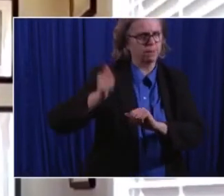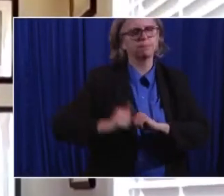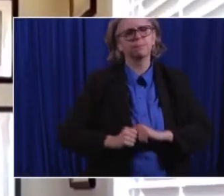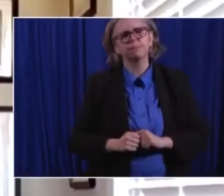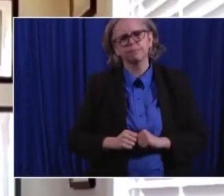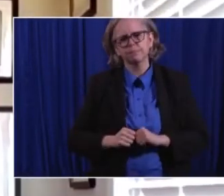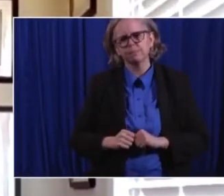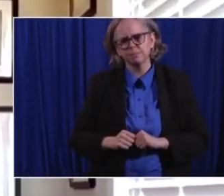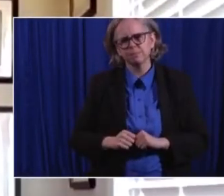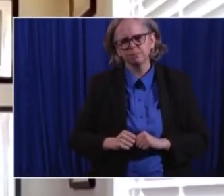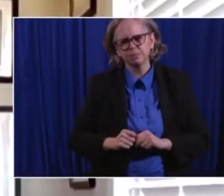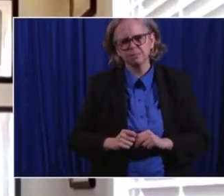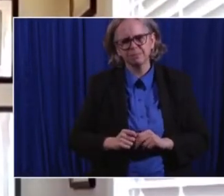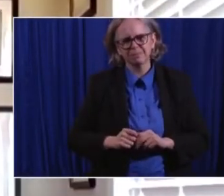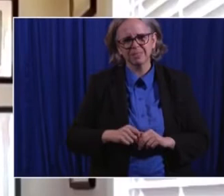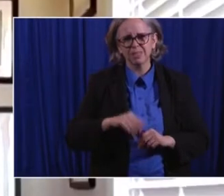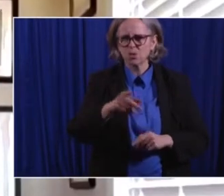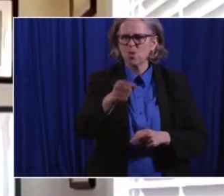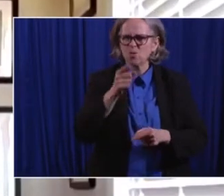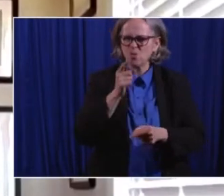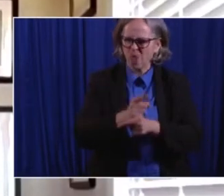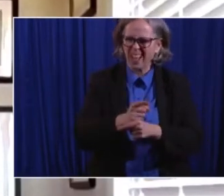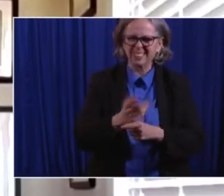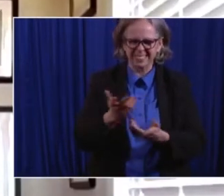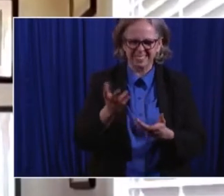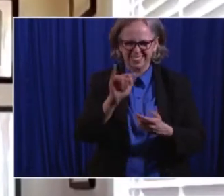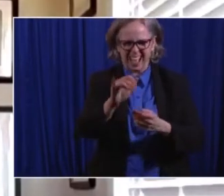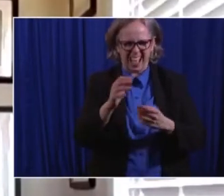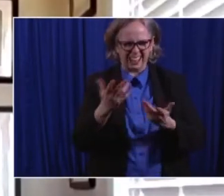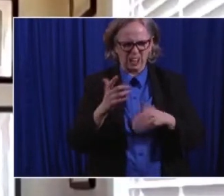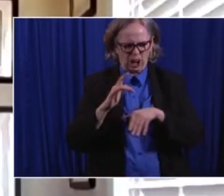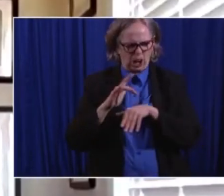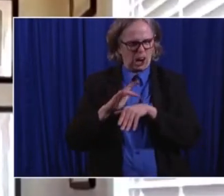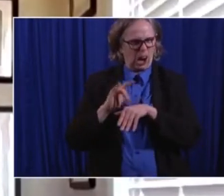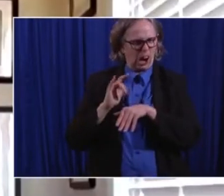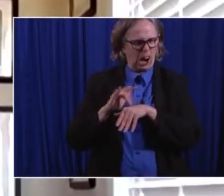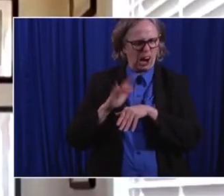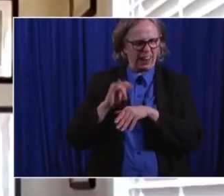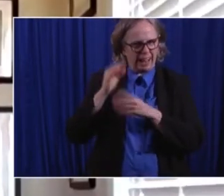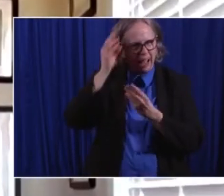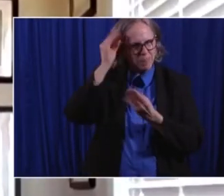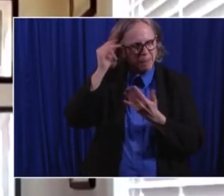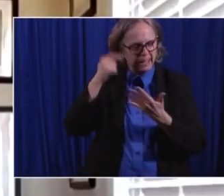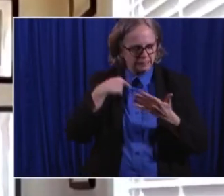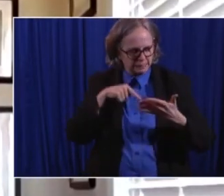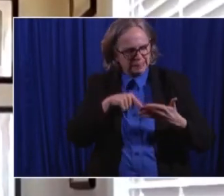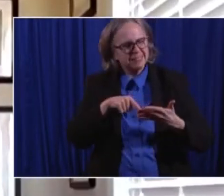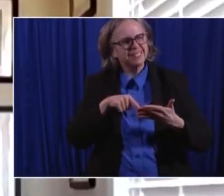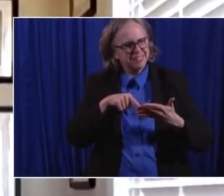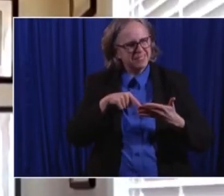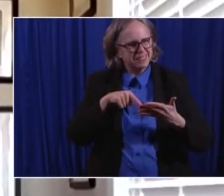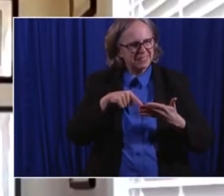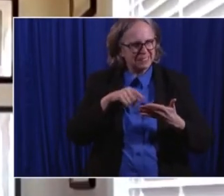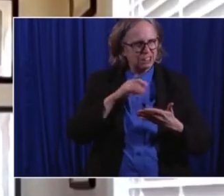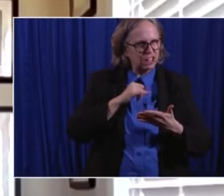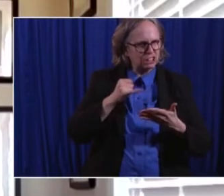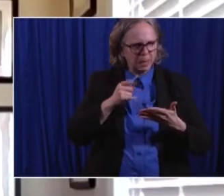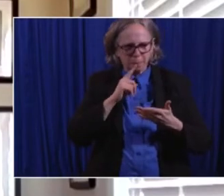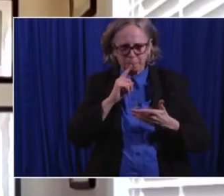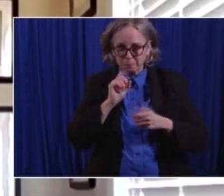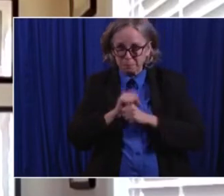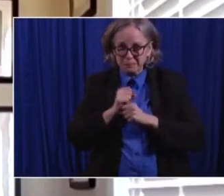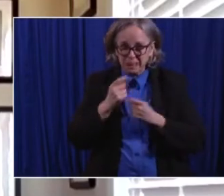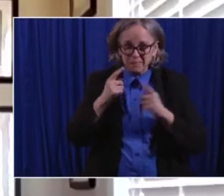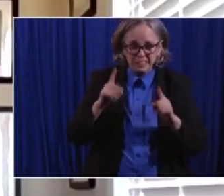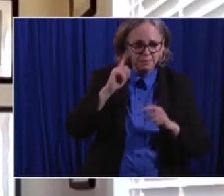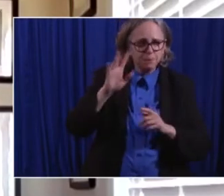You're correct that in that early information, there was some question about its efficacy in people